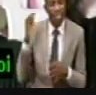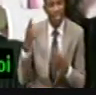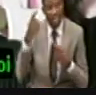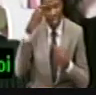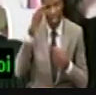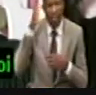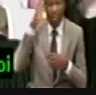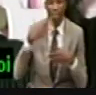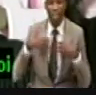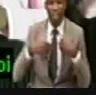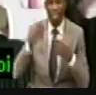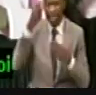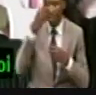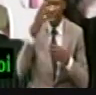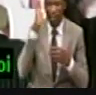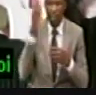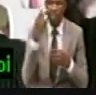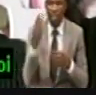Falling on me,